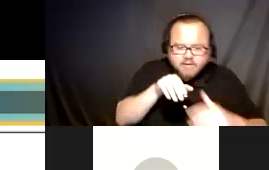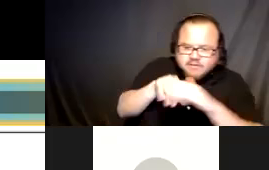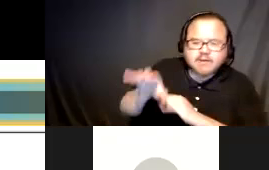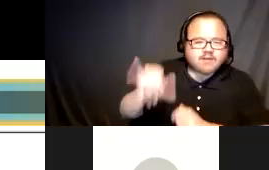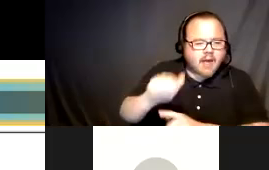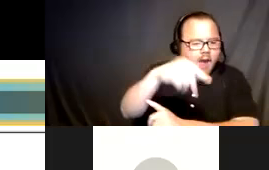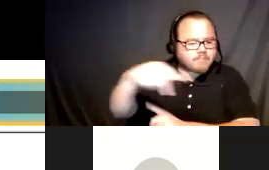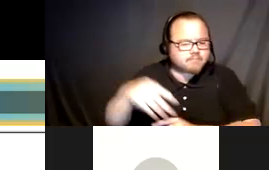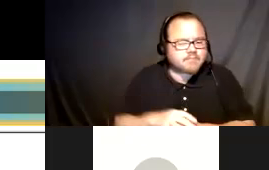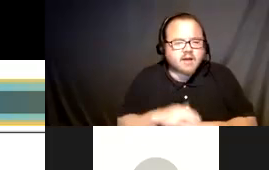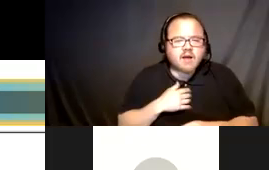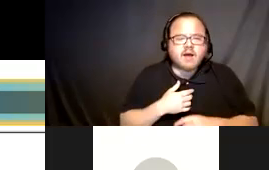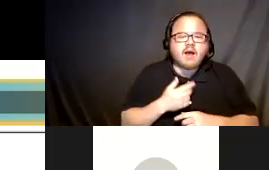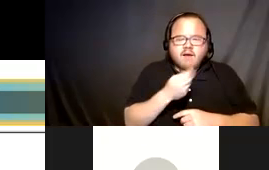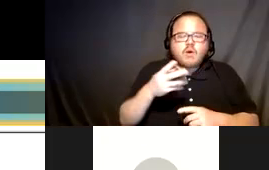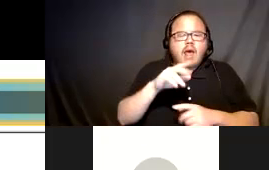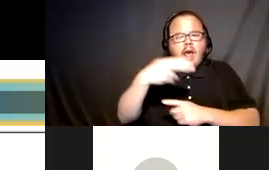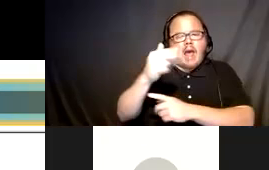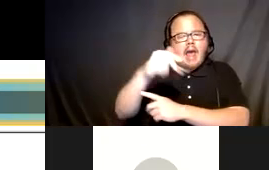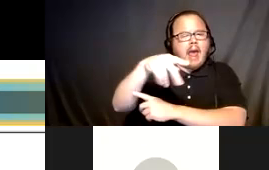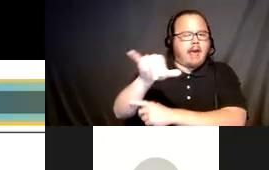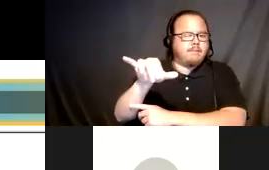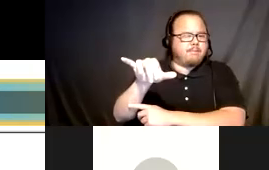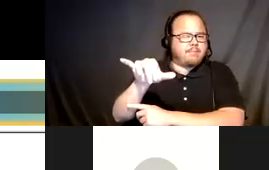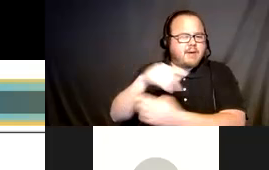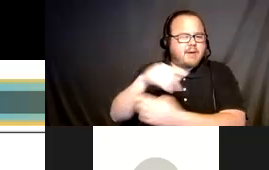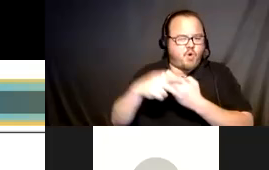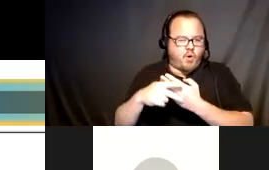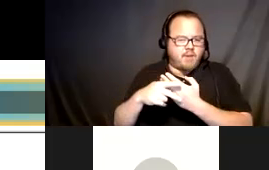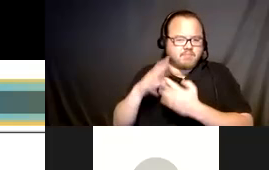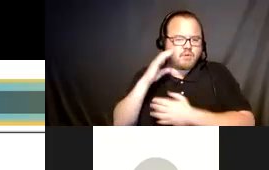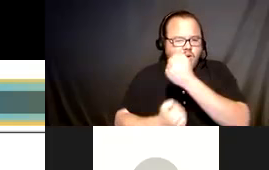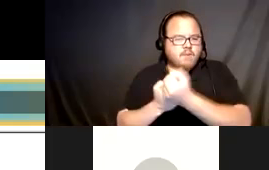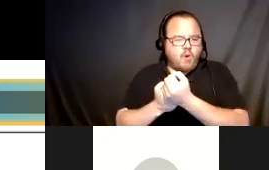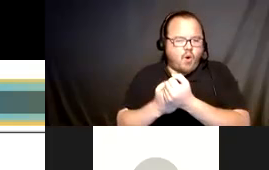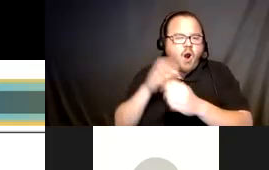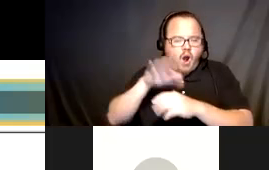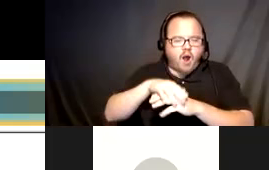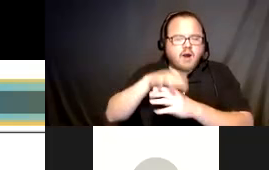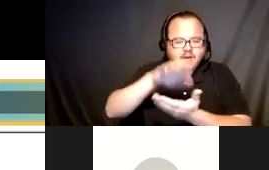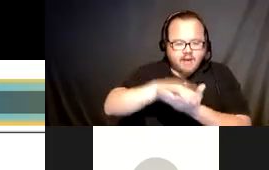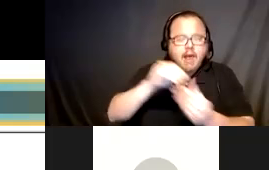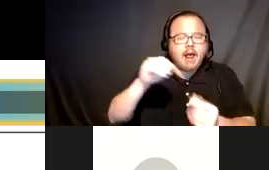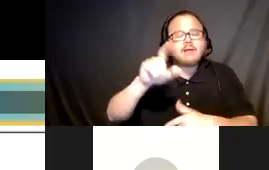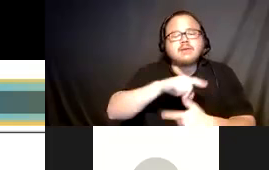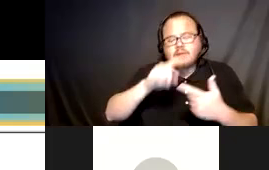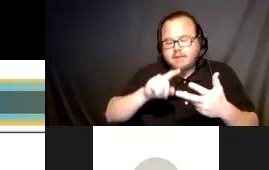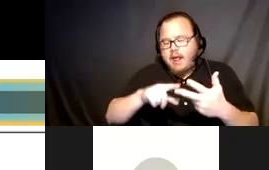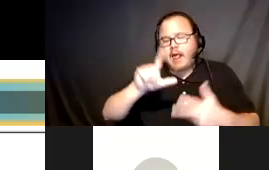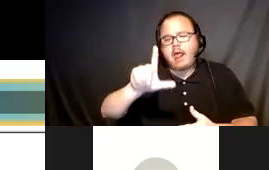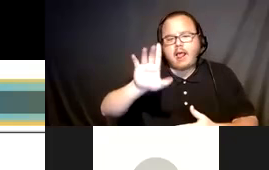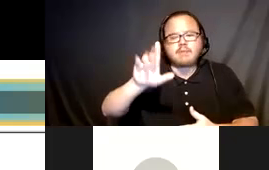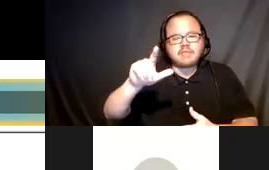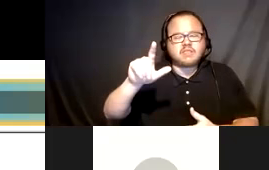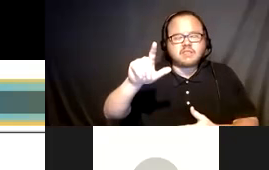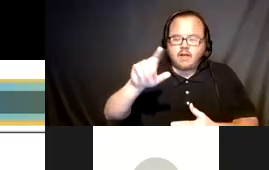do a Cup of Happy, which is also another support on campus in addition to LGBTQ+ support. And I'll go